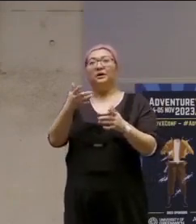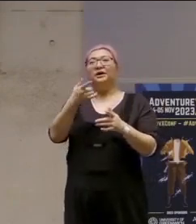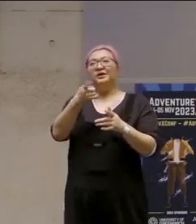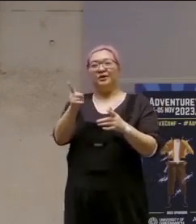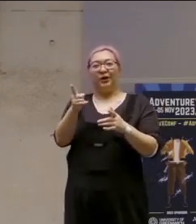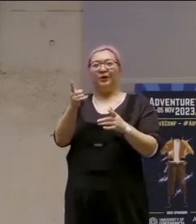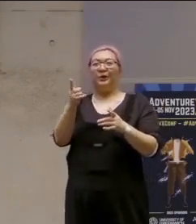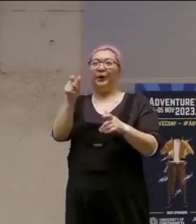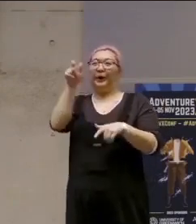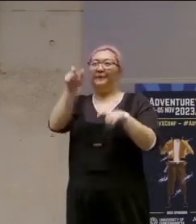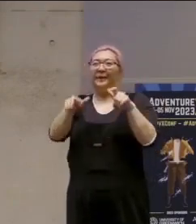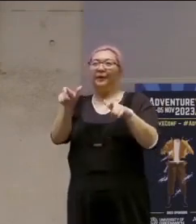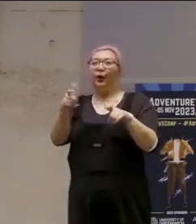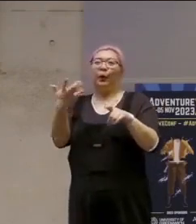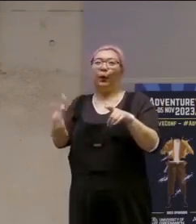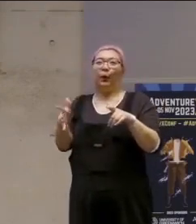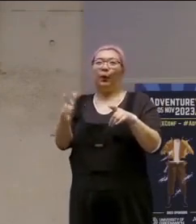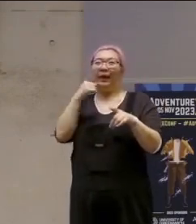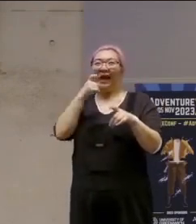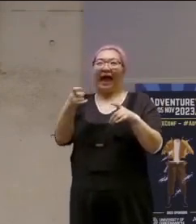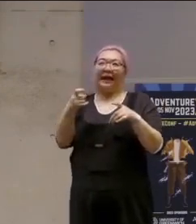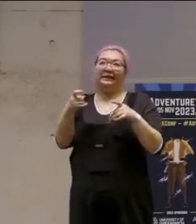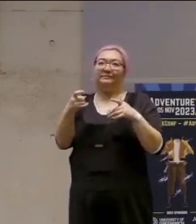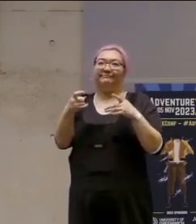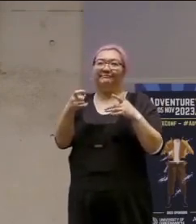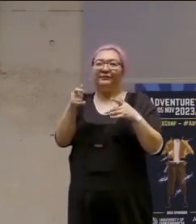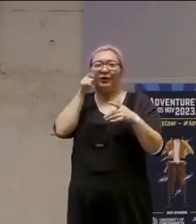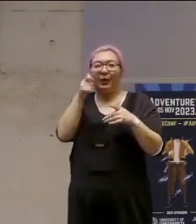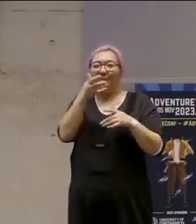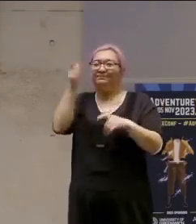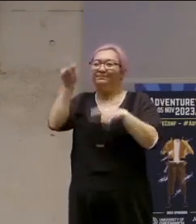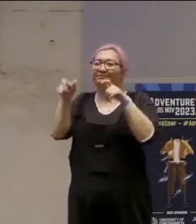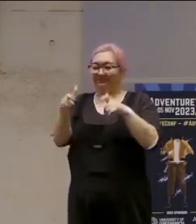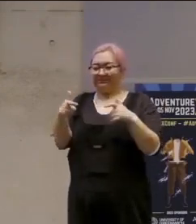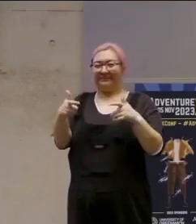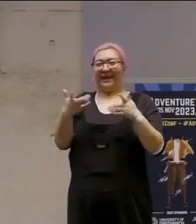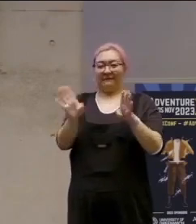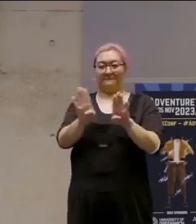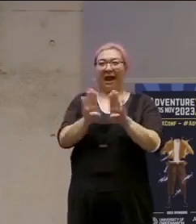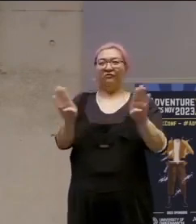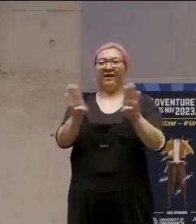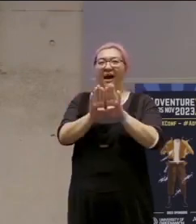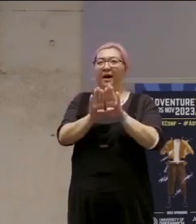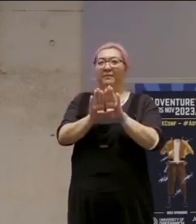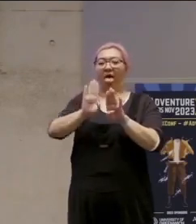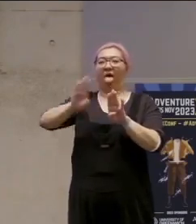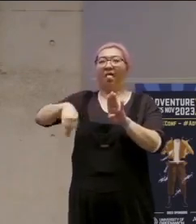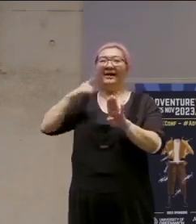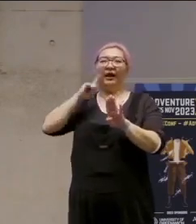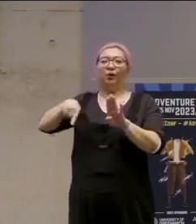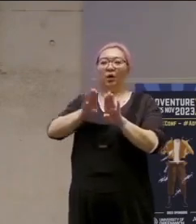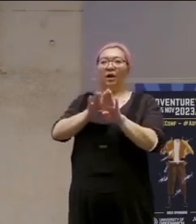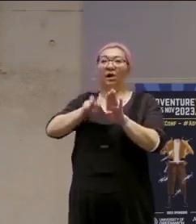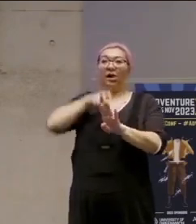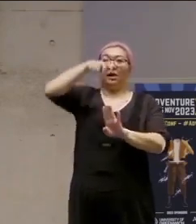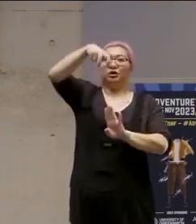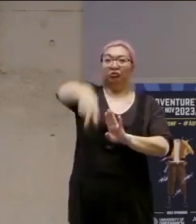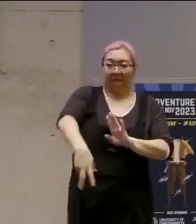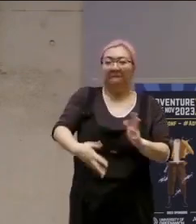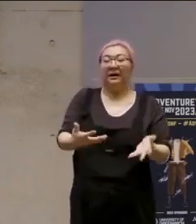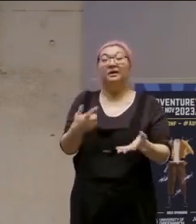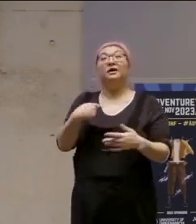game mechanic around that. Let's do that, okay? And so it's taking these tangible real-life experiences and going, how can